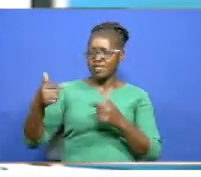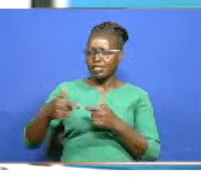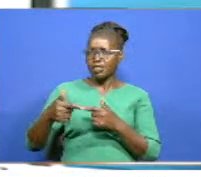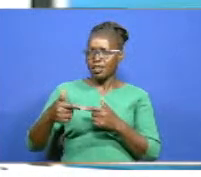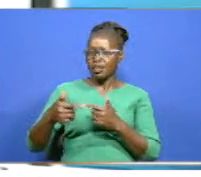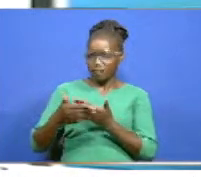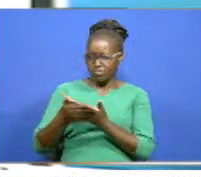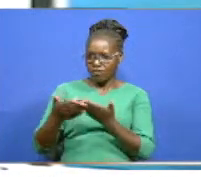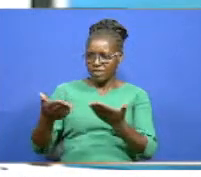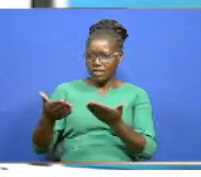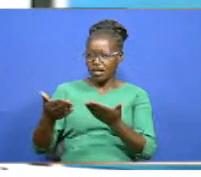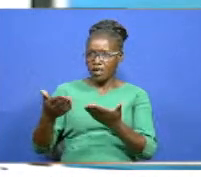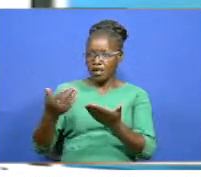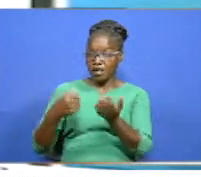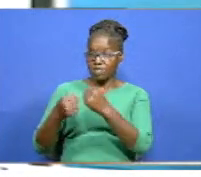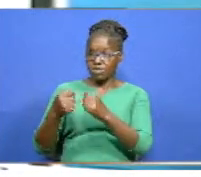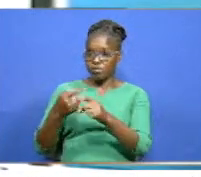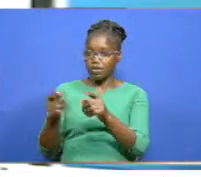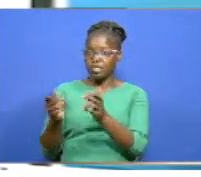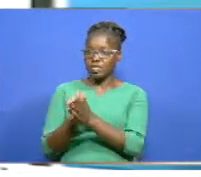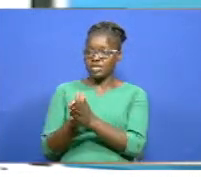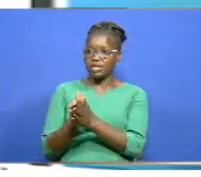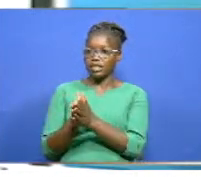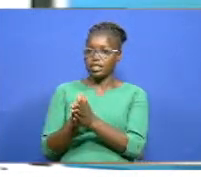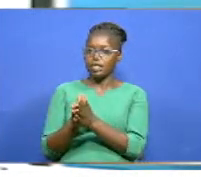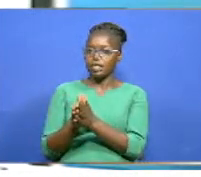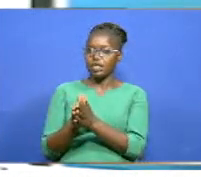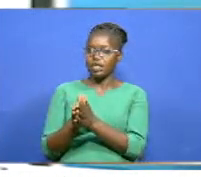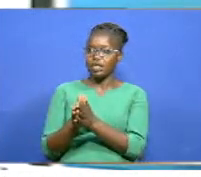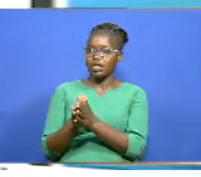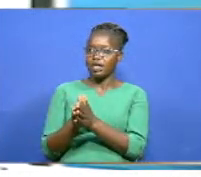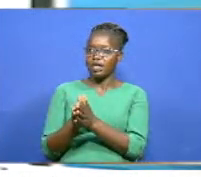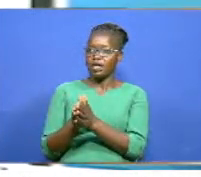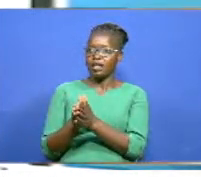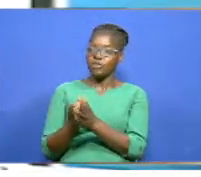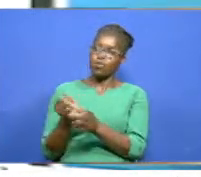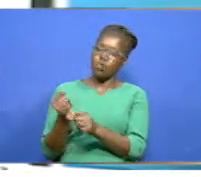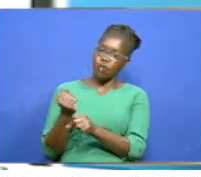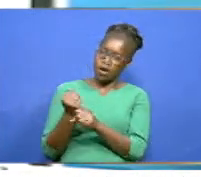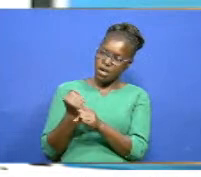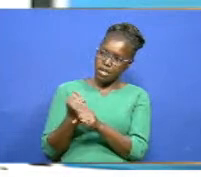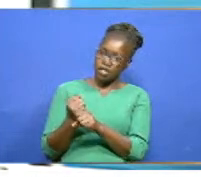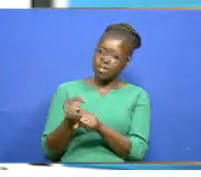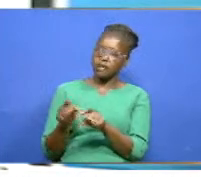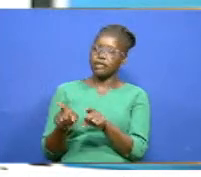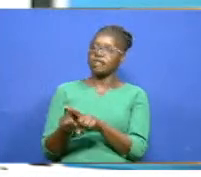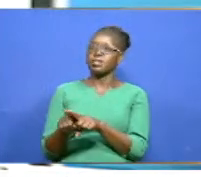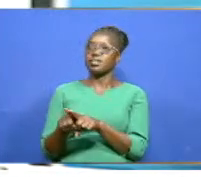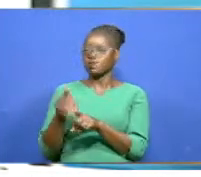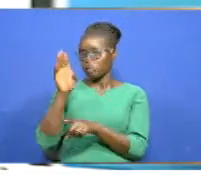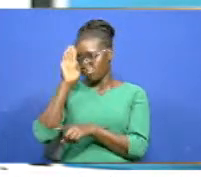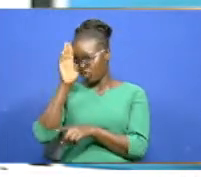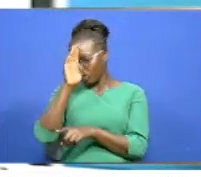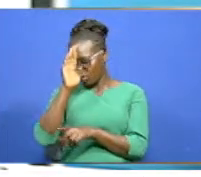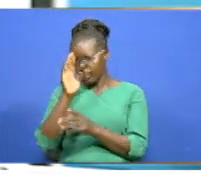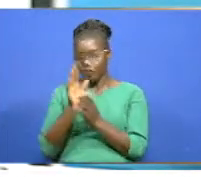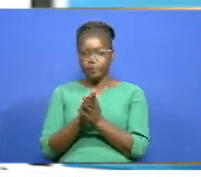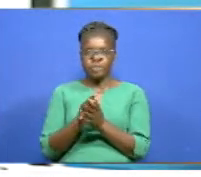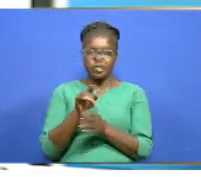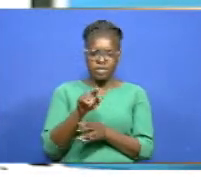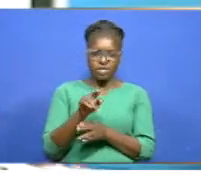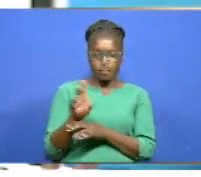your cocoons, you will still act like this is Bungoma, this is